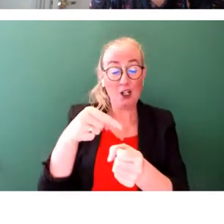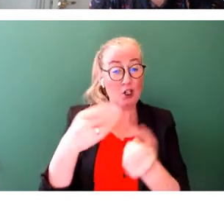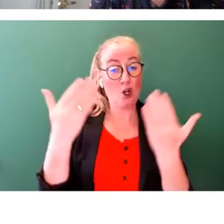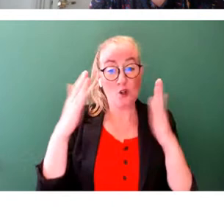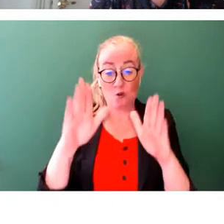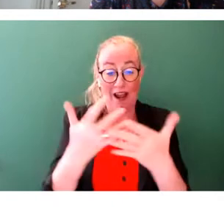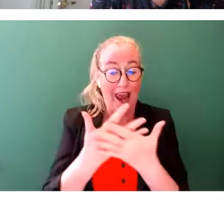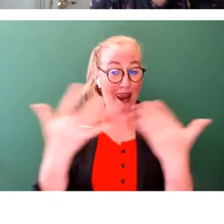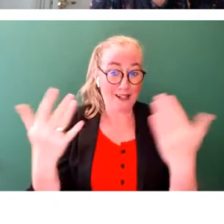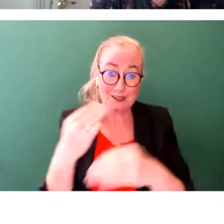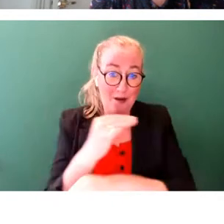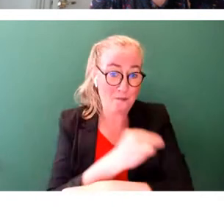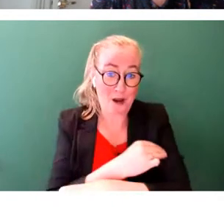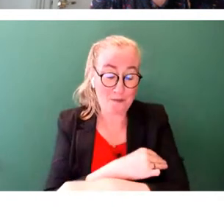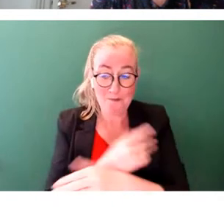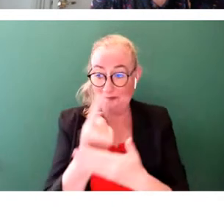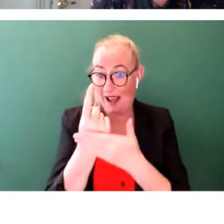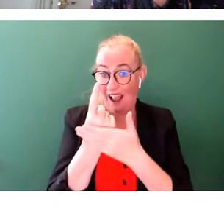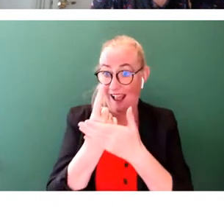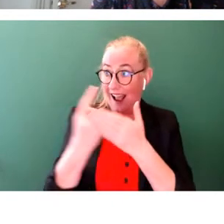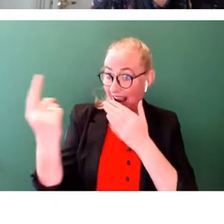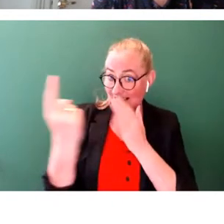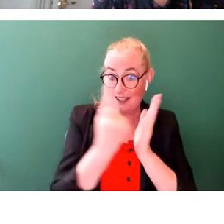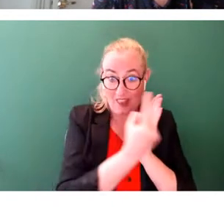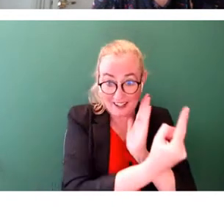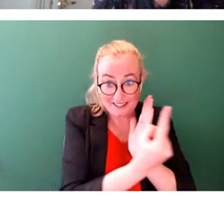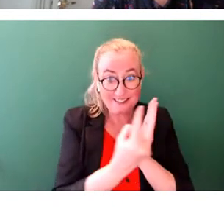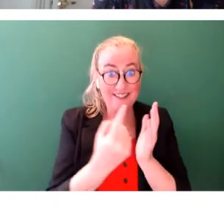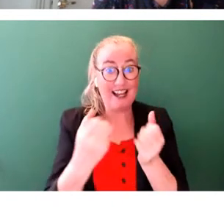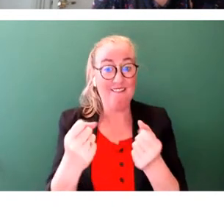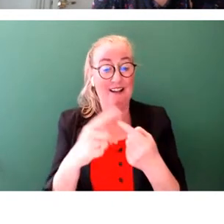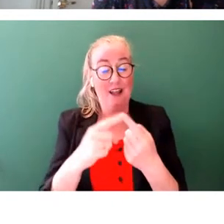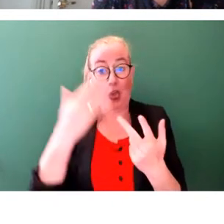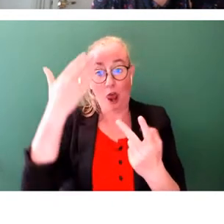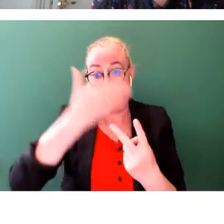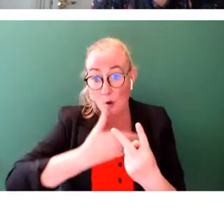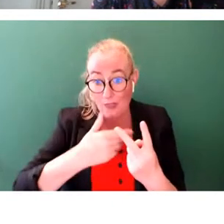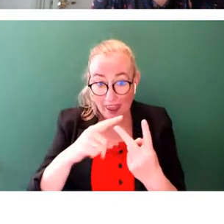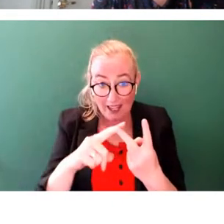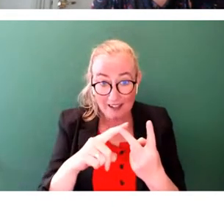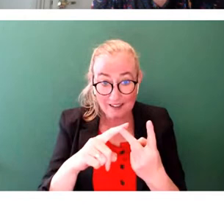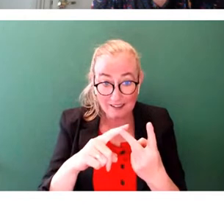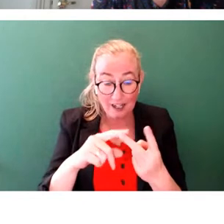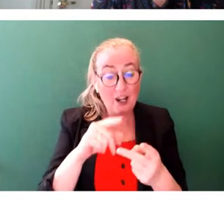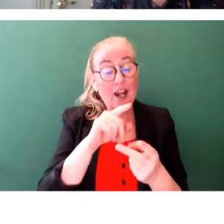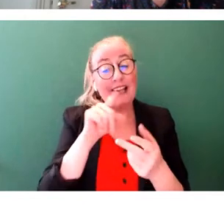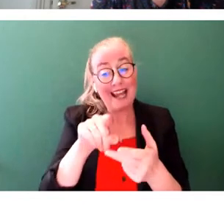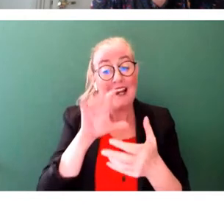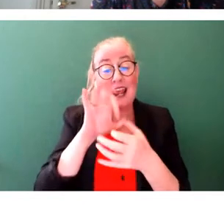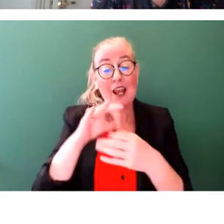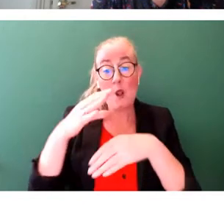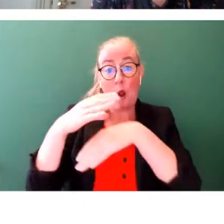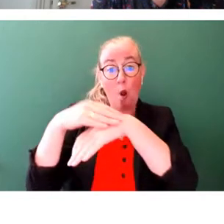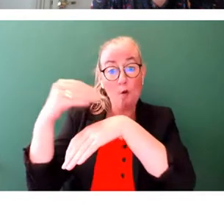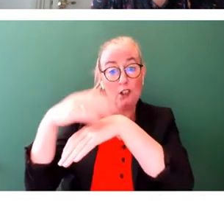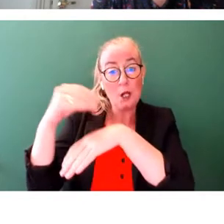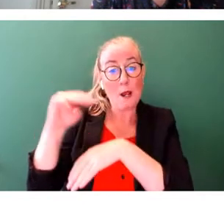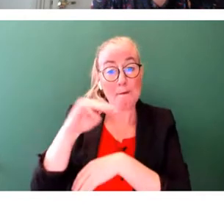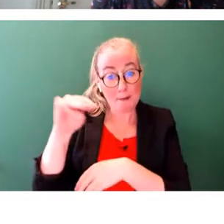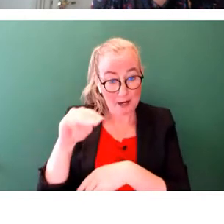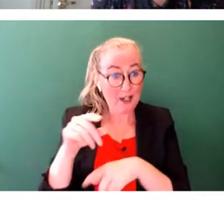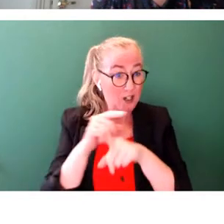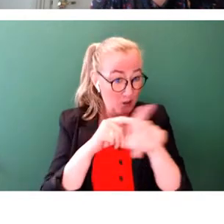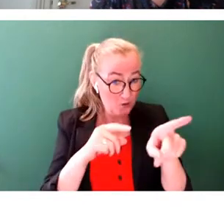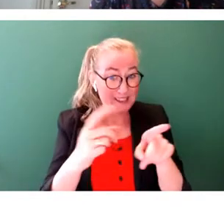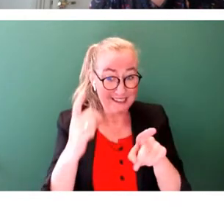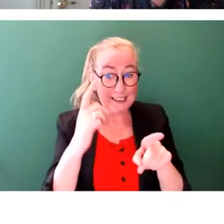with isolation and loneliness among older people. And as we were saying earlier, I mean,